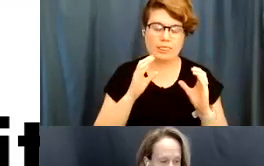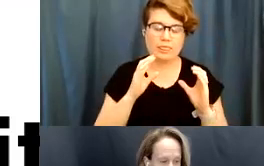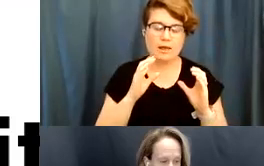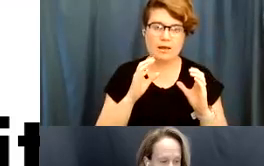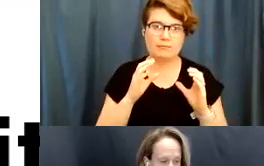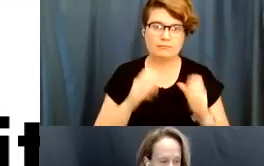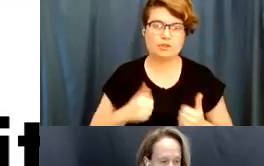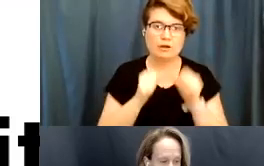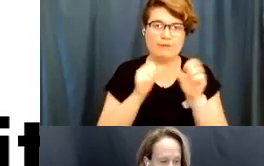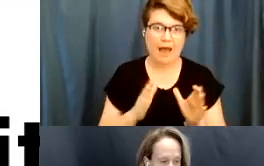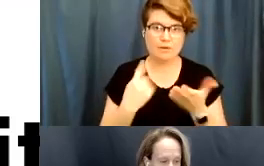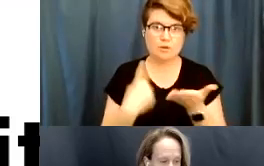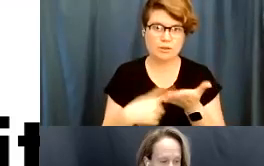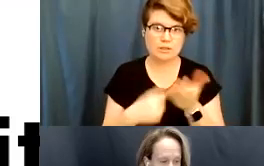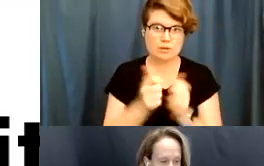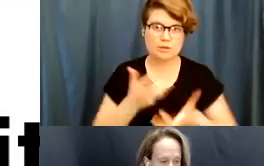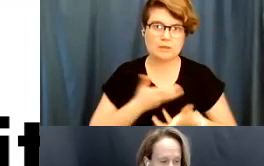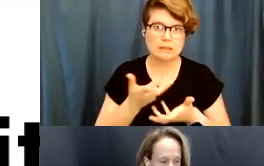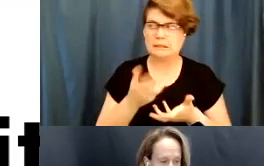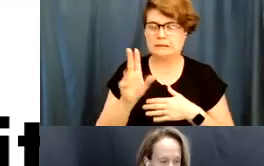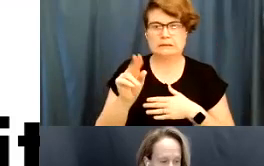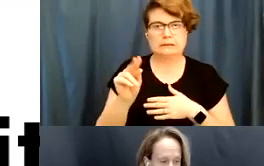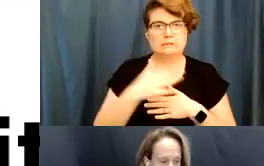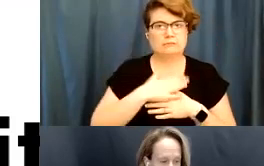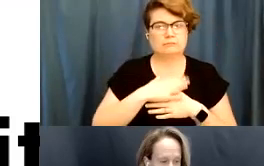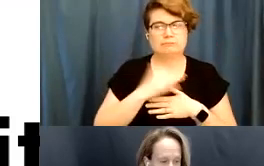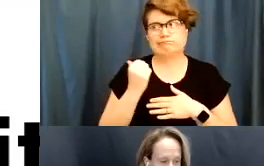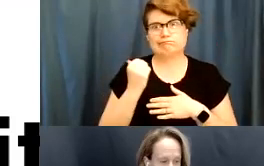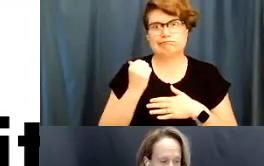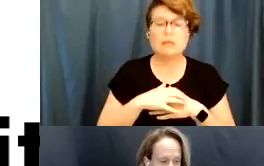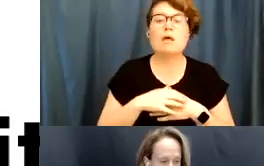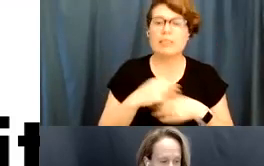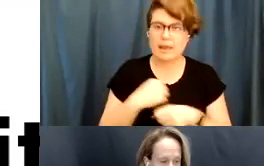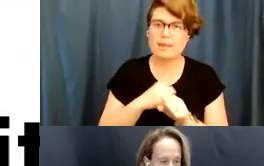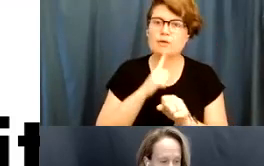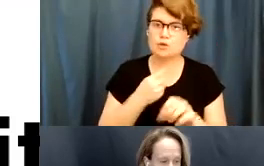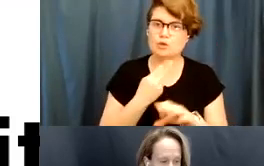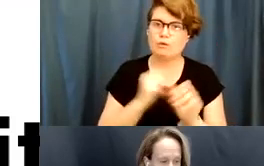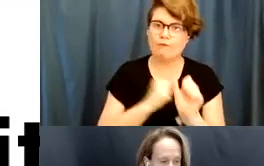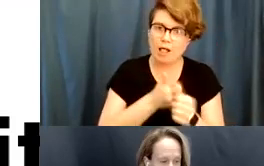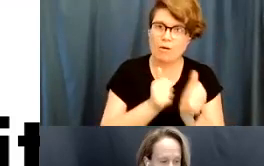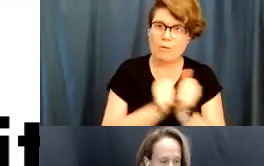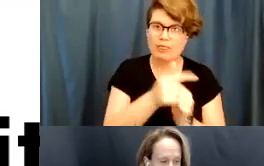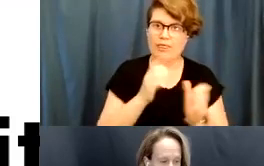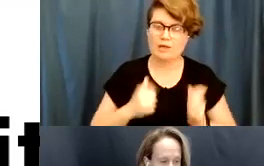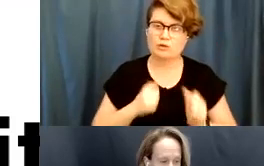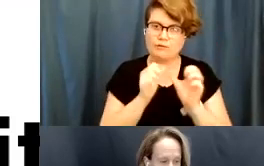them accordingly based on what the survivor has asked you to use for that form of contact. Think of what